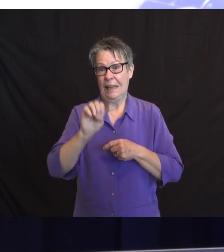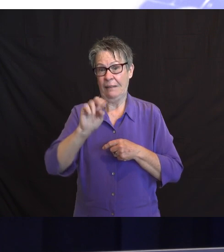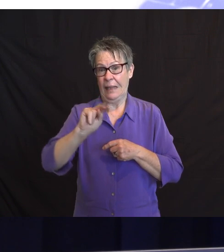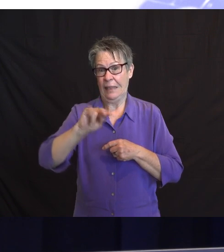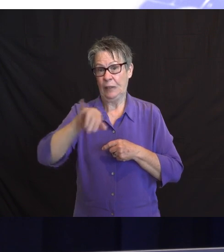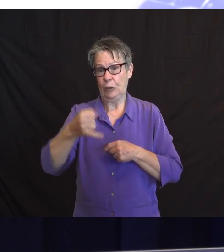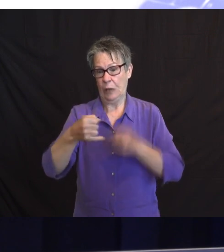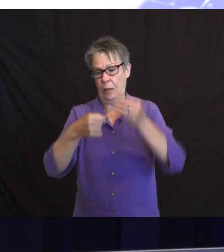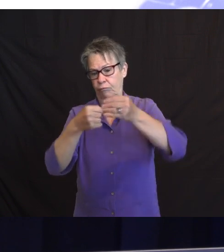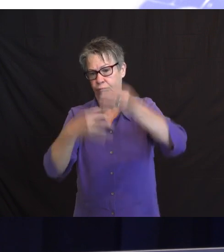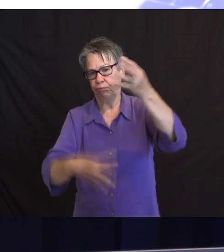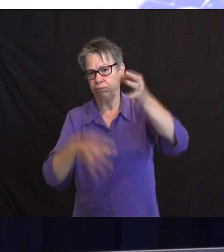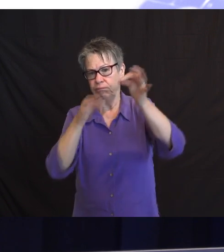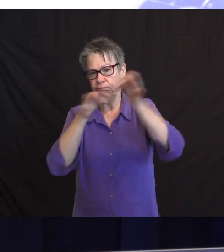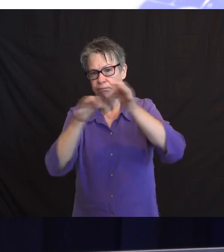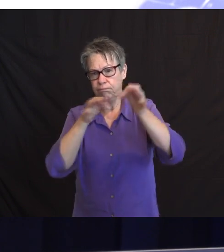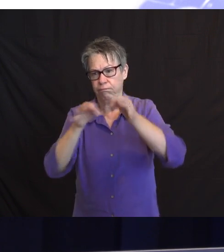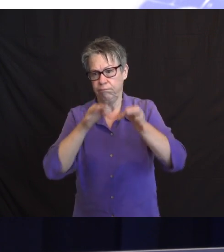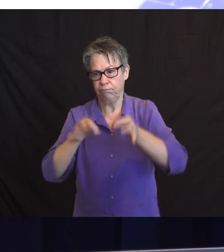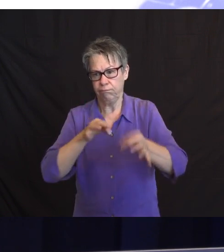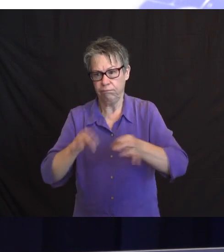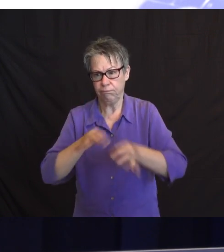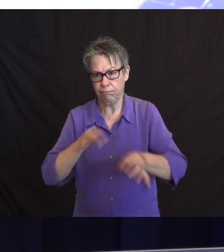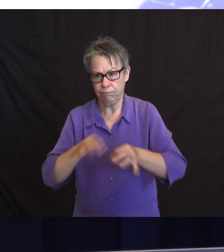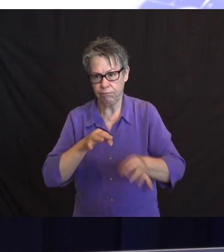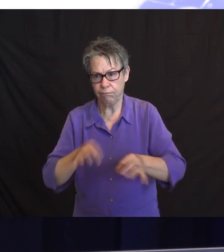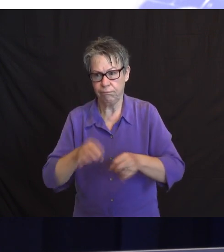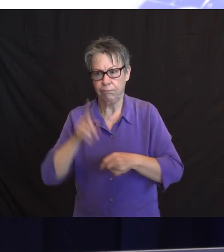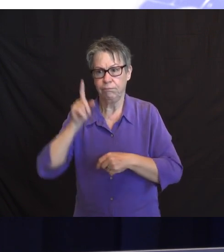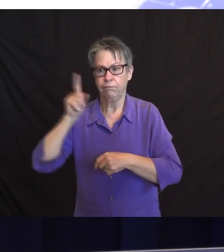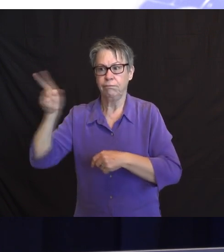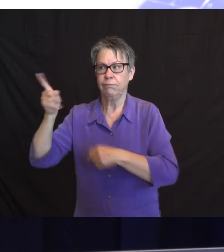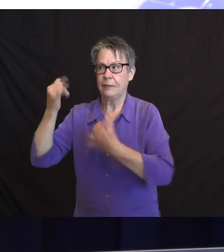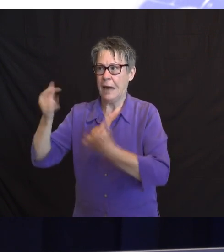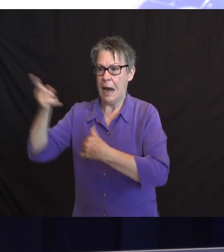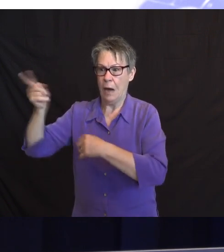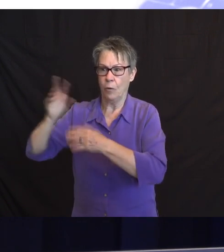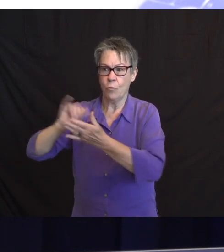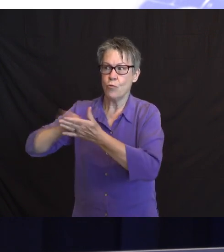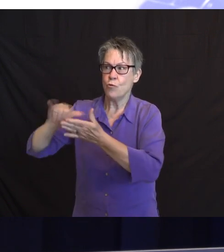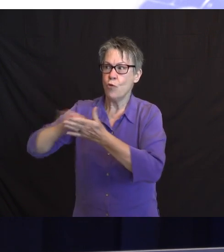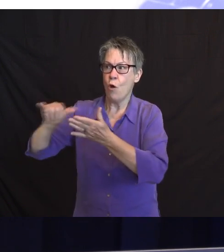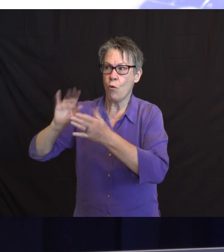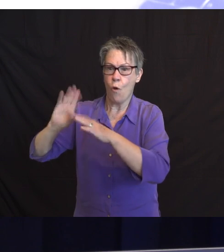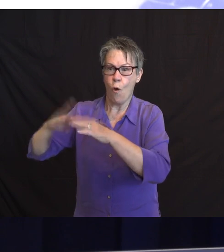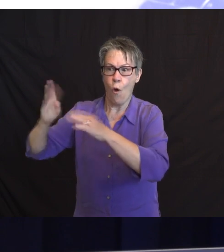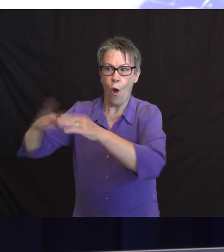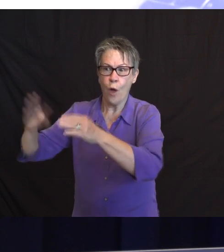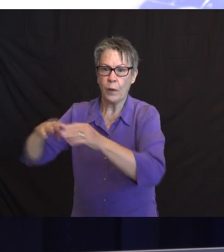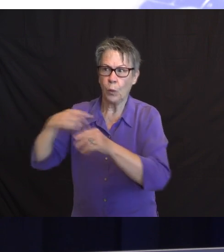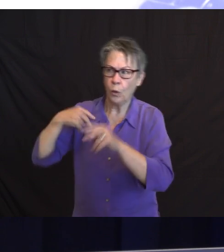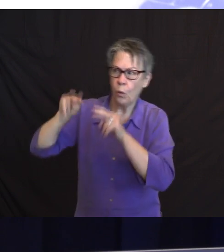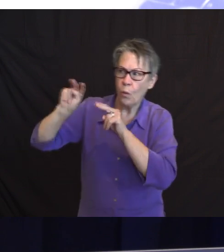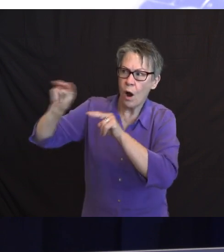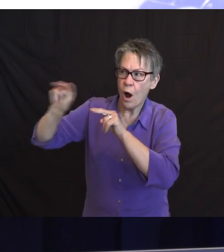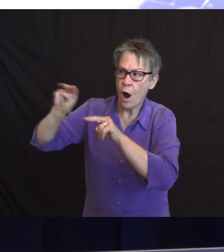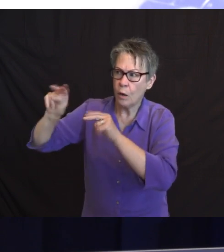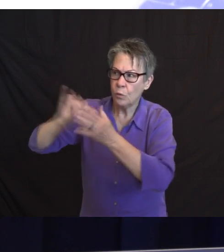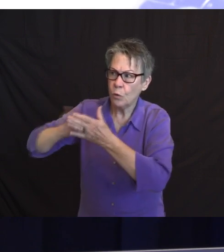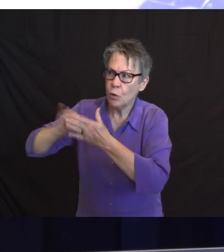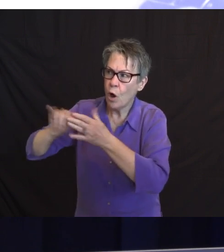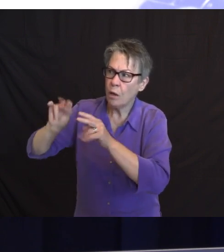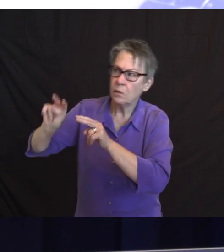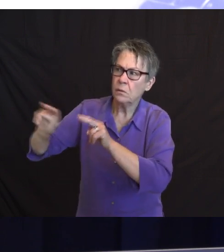of New York, because a lot of the attention is on the New York reopening and what does that mean for us, understandably enough. But we really have seen